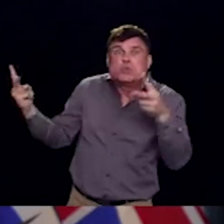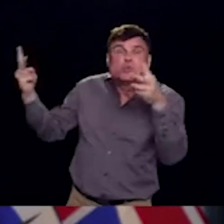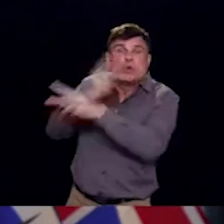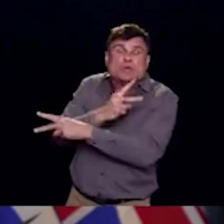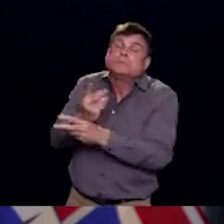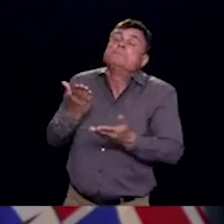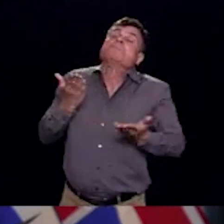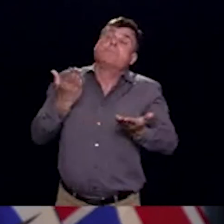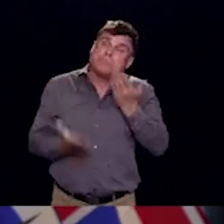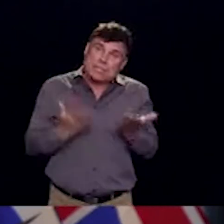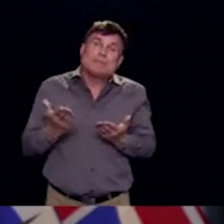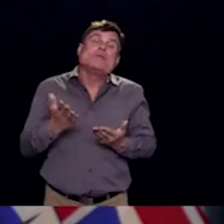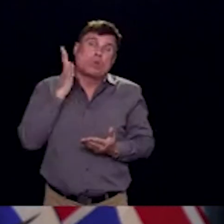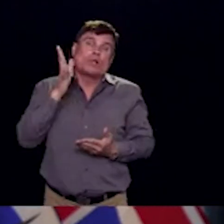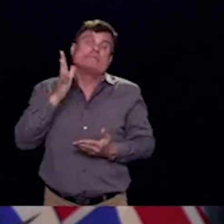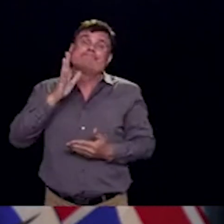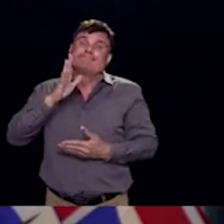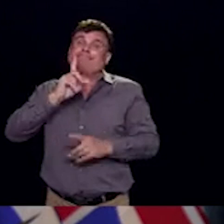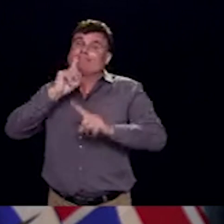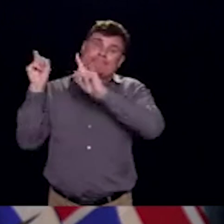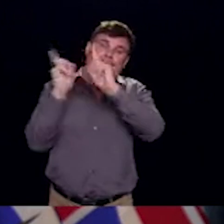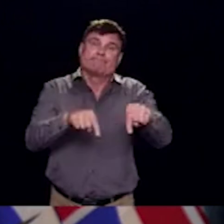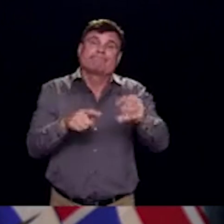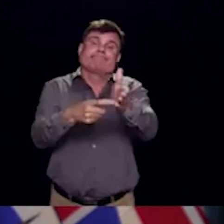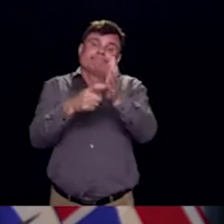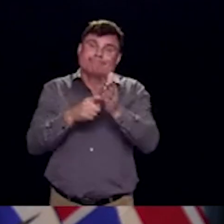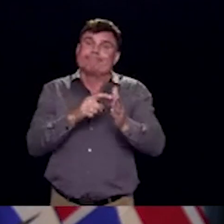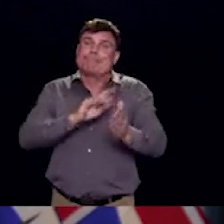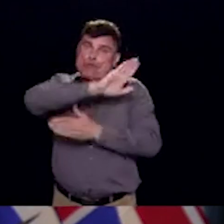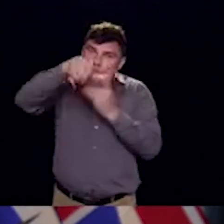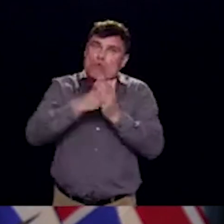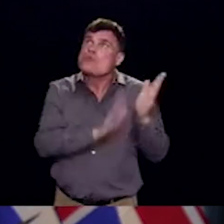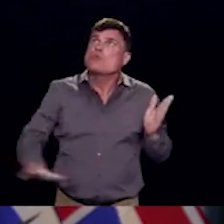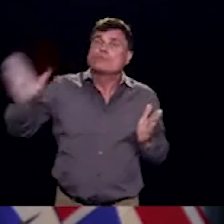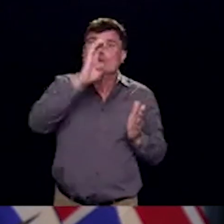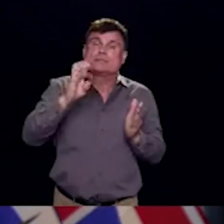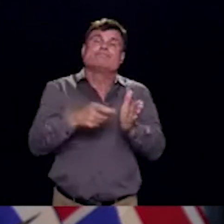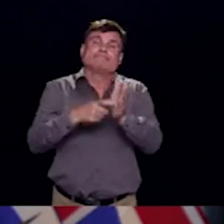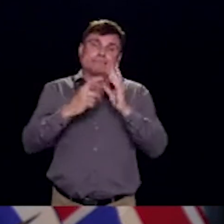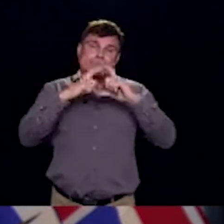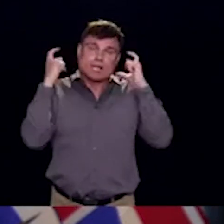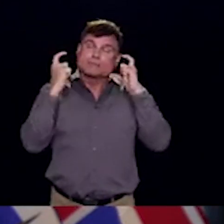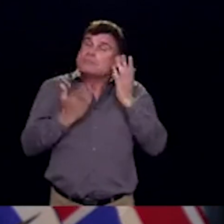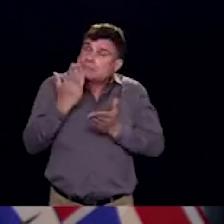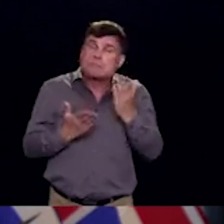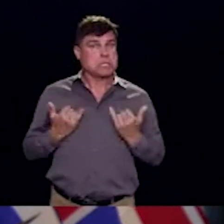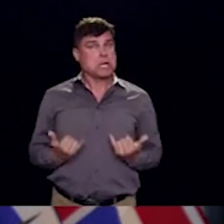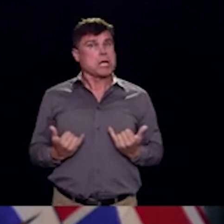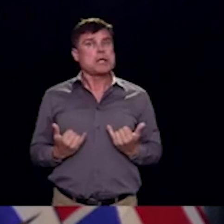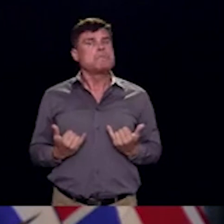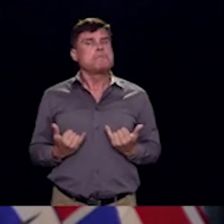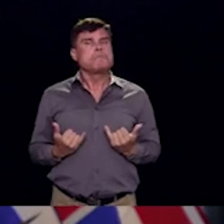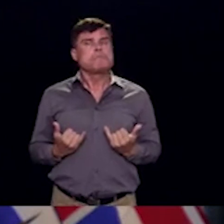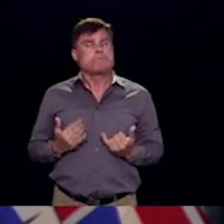doing, maintaining our safe physical distance, and having that extra layer of protection to protect others from us when we're